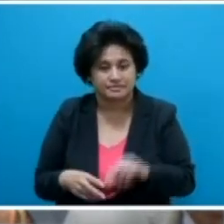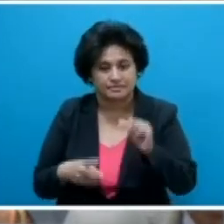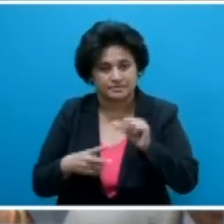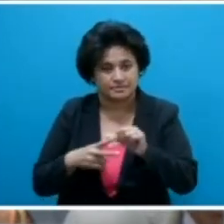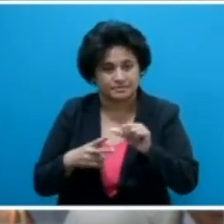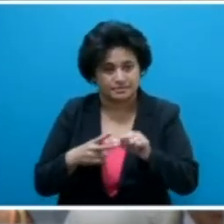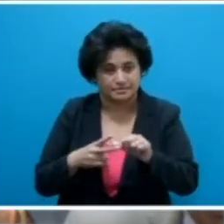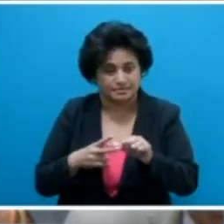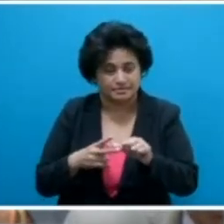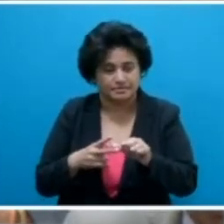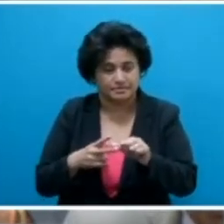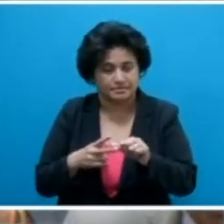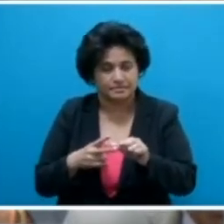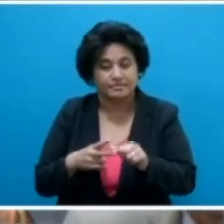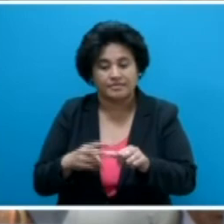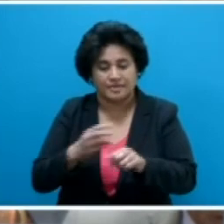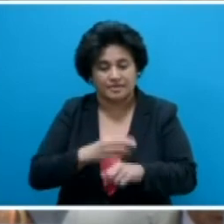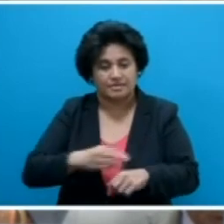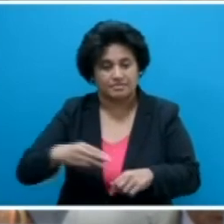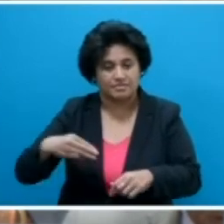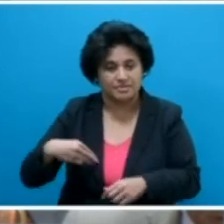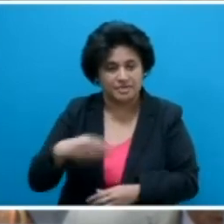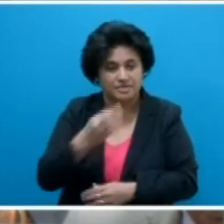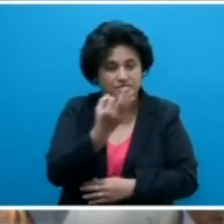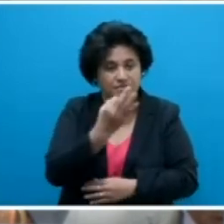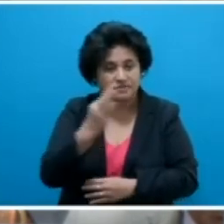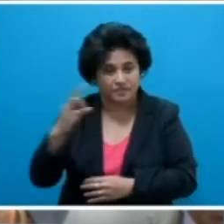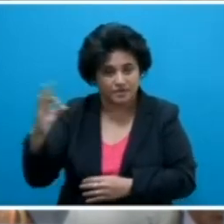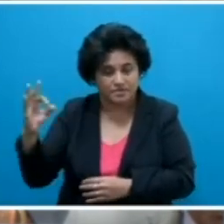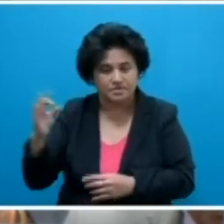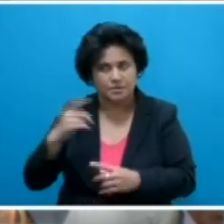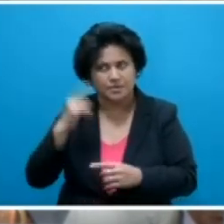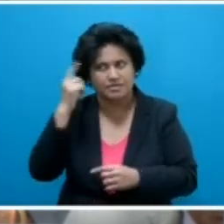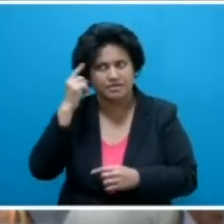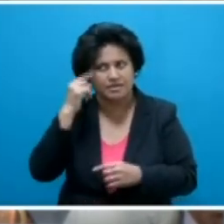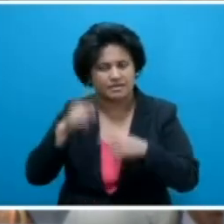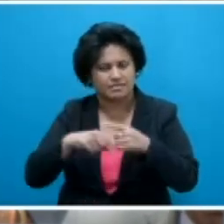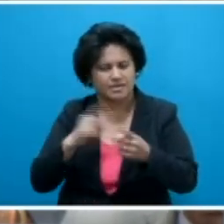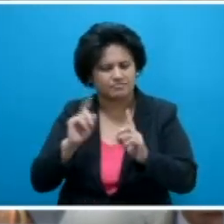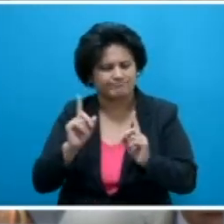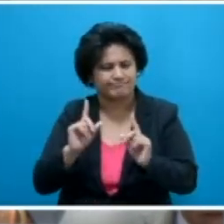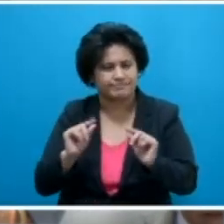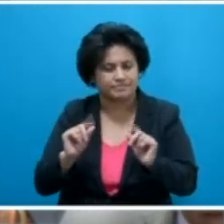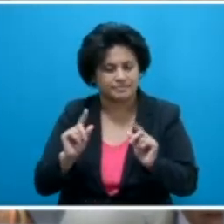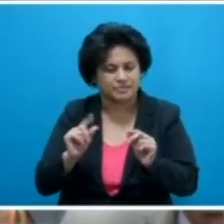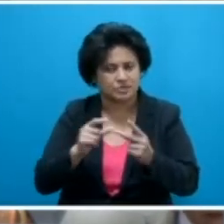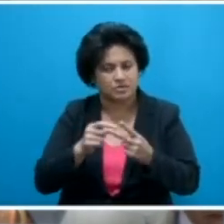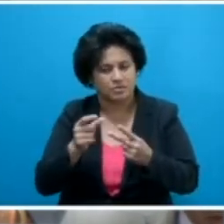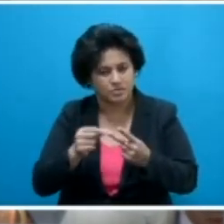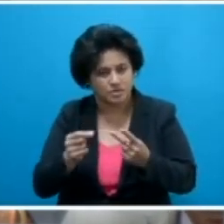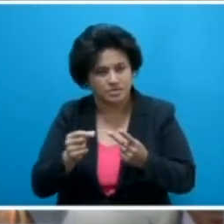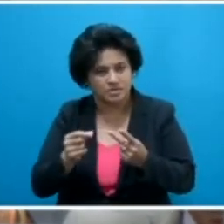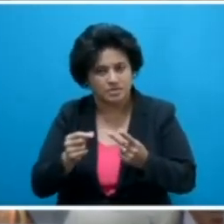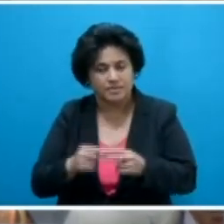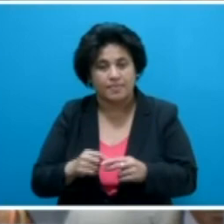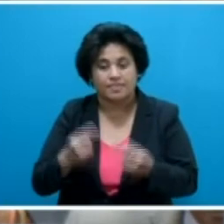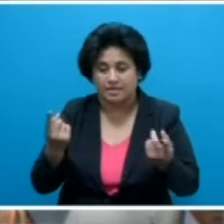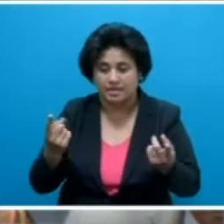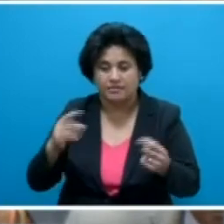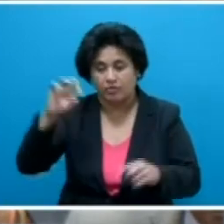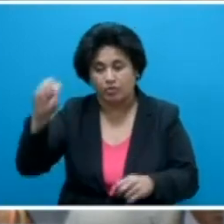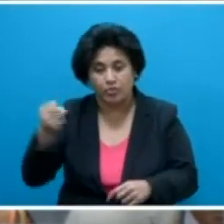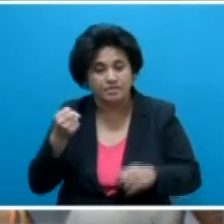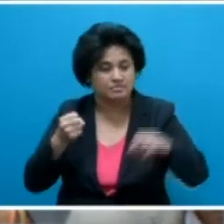Speaker said, the Ministry of Forestry is considering options to facilitate a win-win outcome